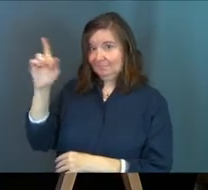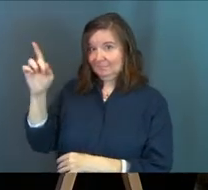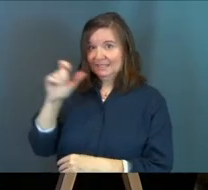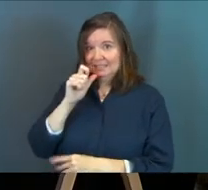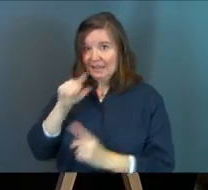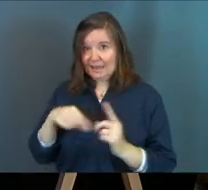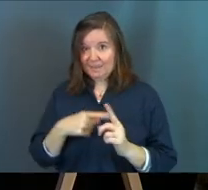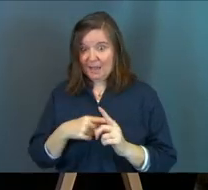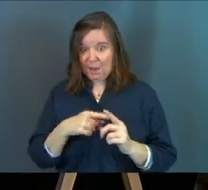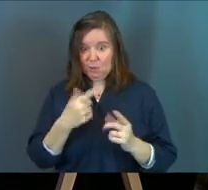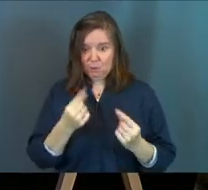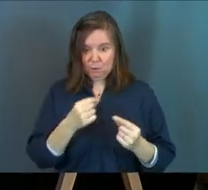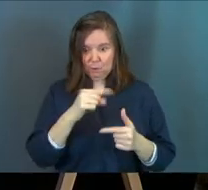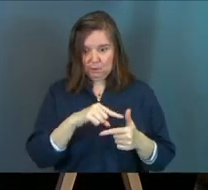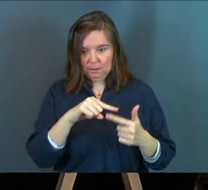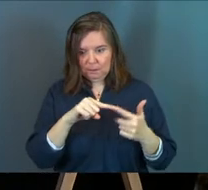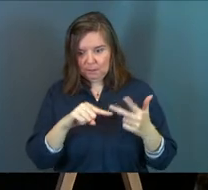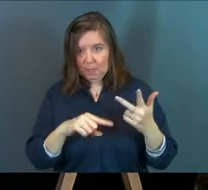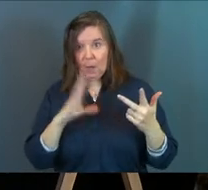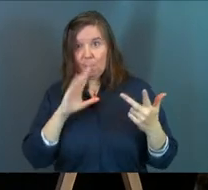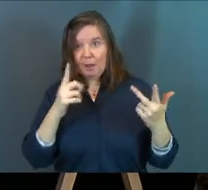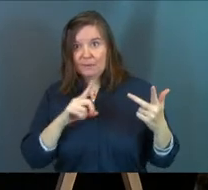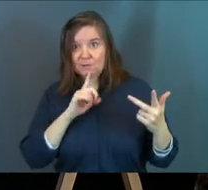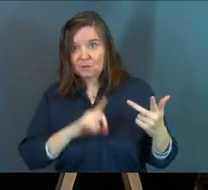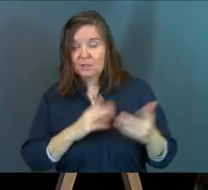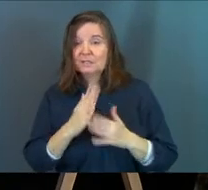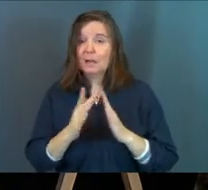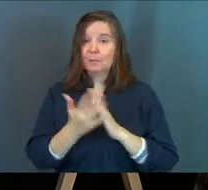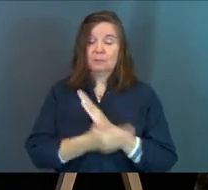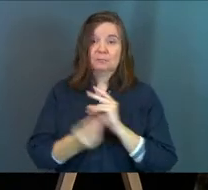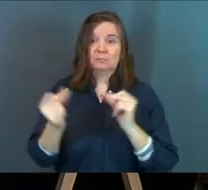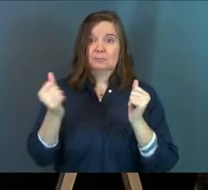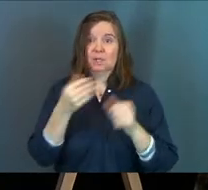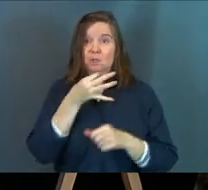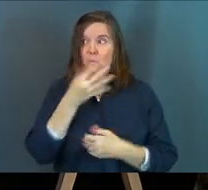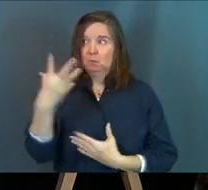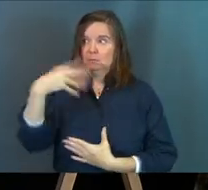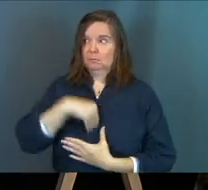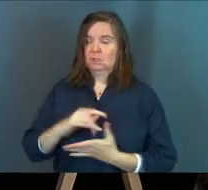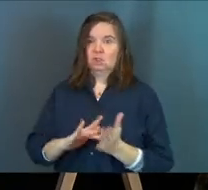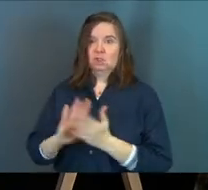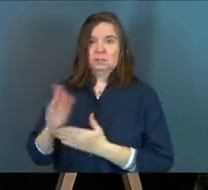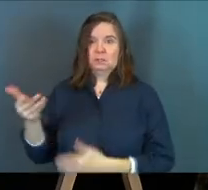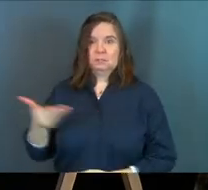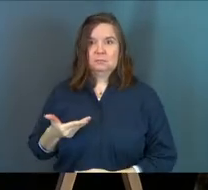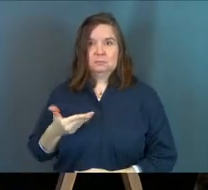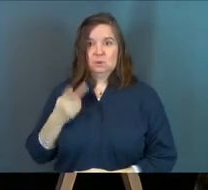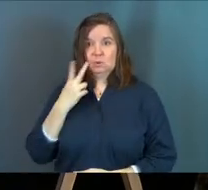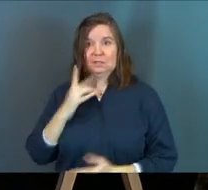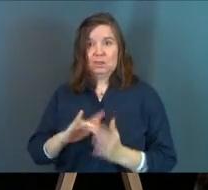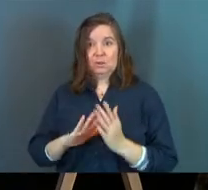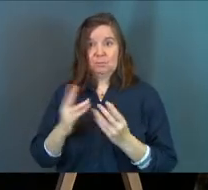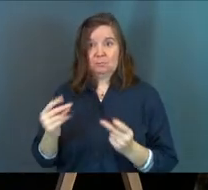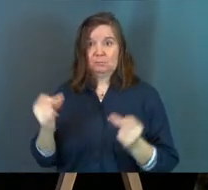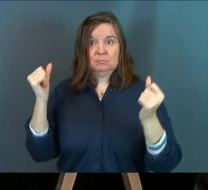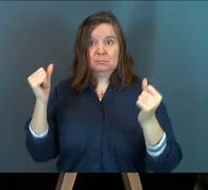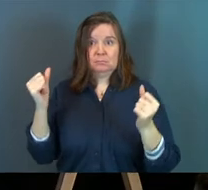It's not about a series of steps. Some of you guys will get gifts as soon as you invite Jesus into your life. You see that in the